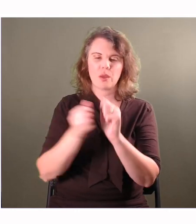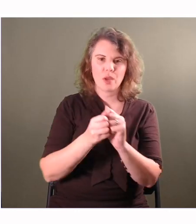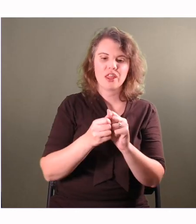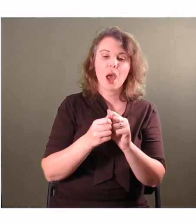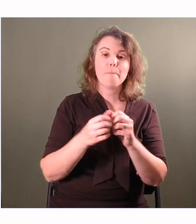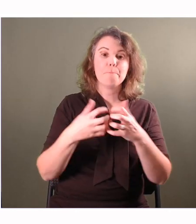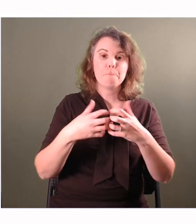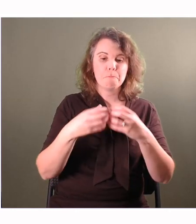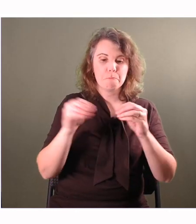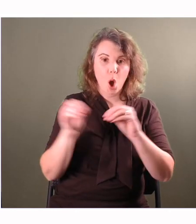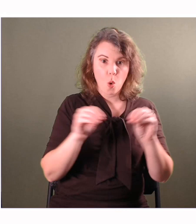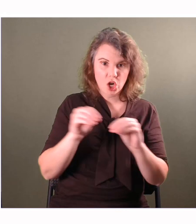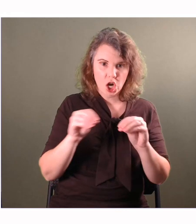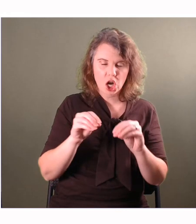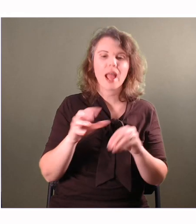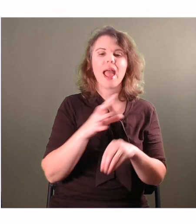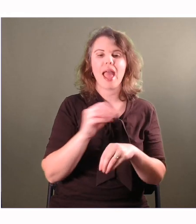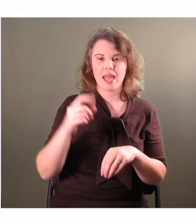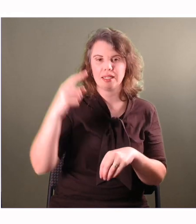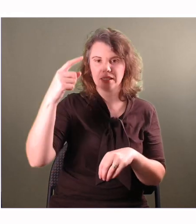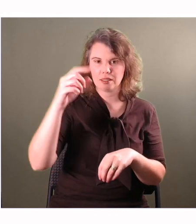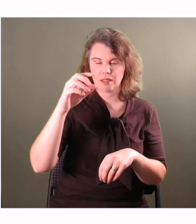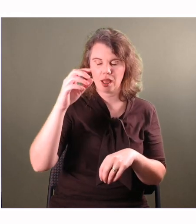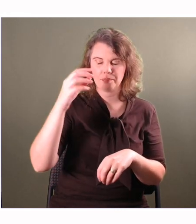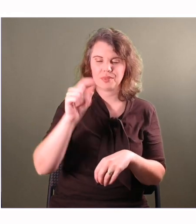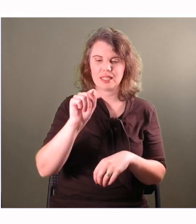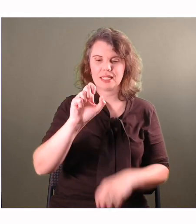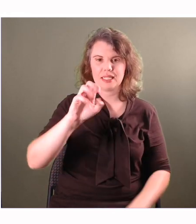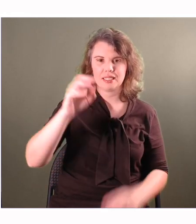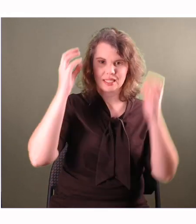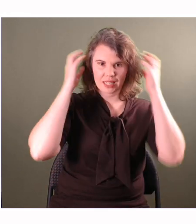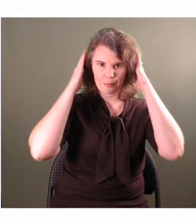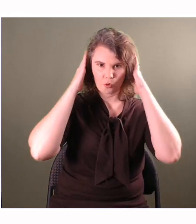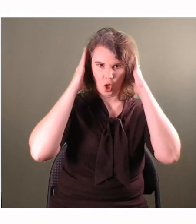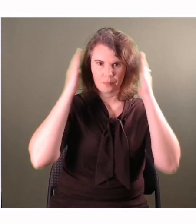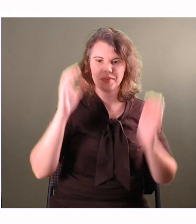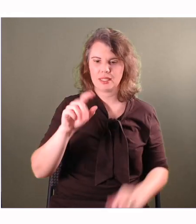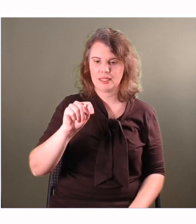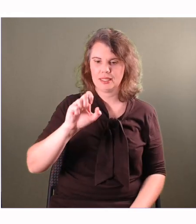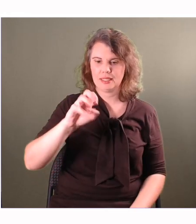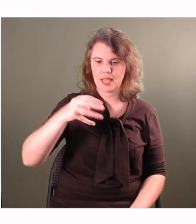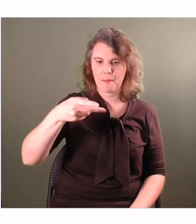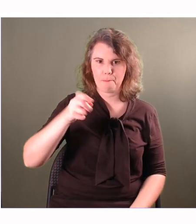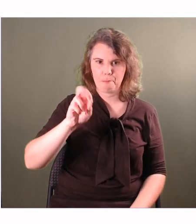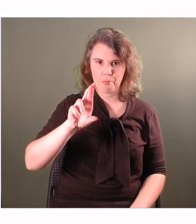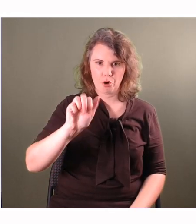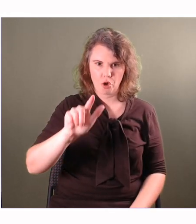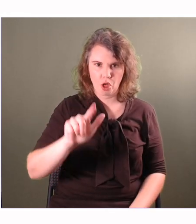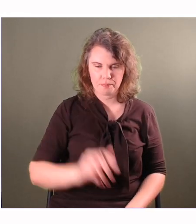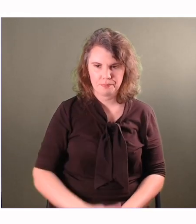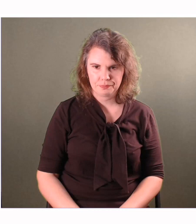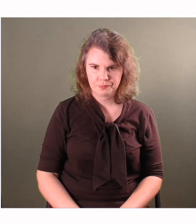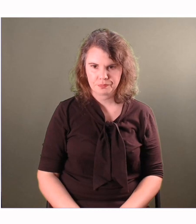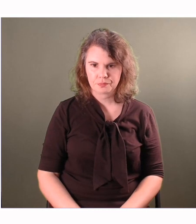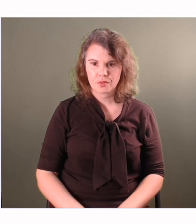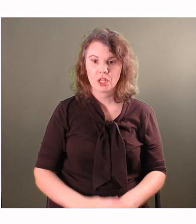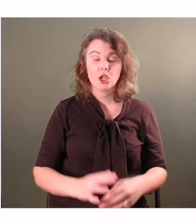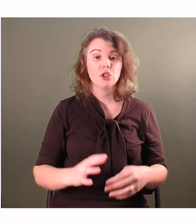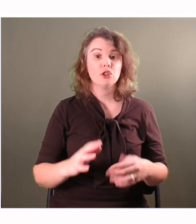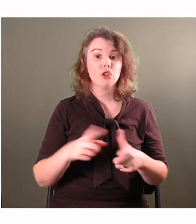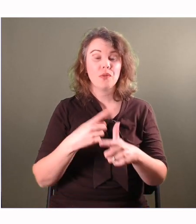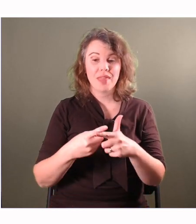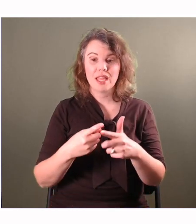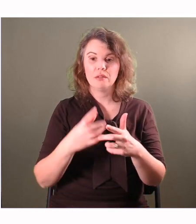motor and temporal. And so you can see slips like this. Instead of saying came home, you would have hame home, or instead